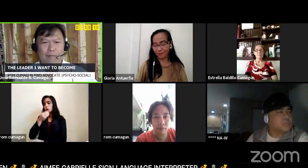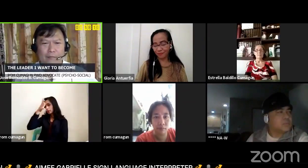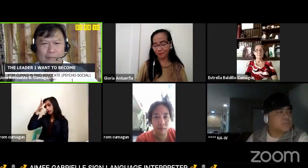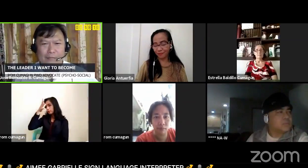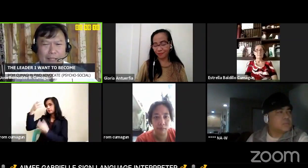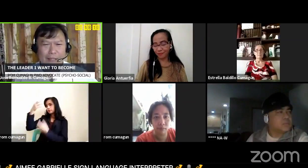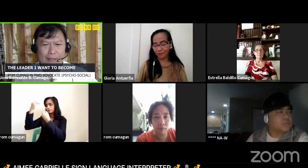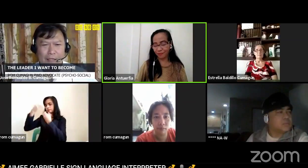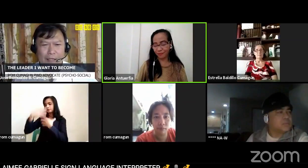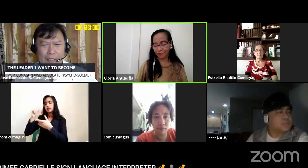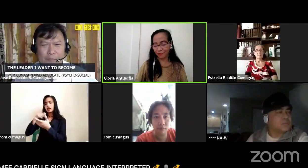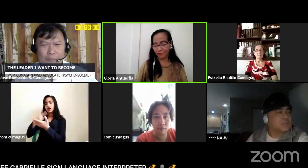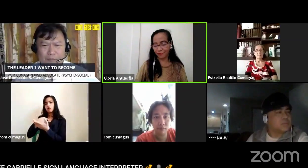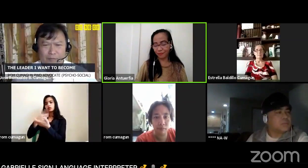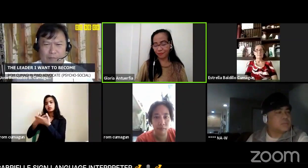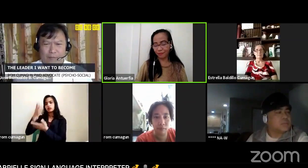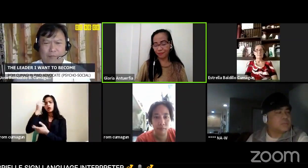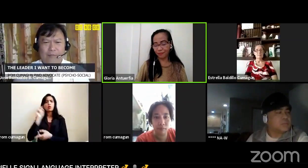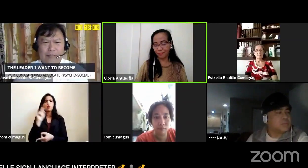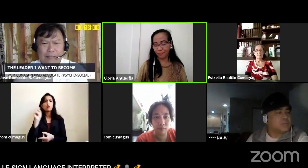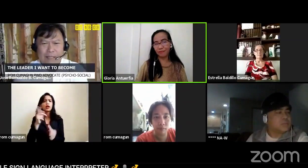priorities? Okay.